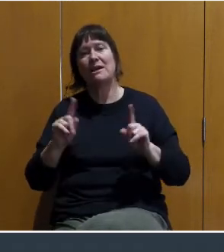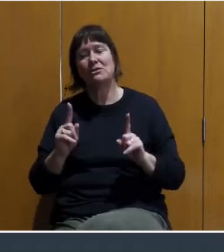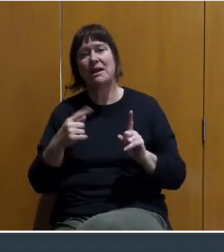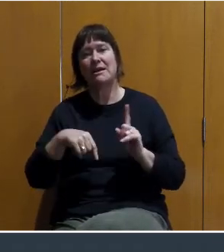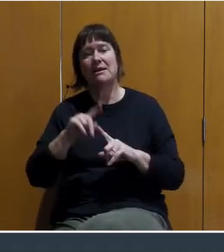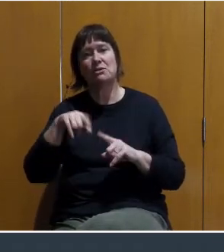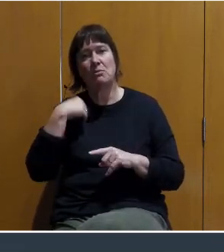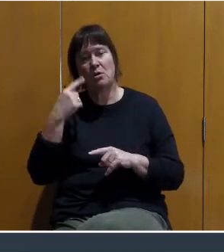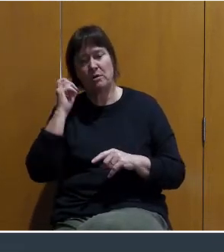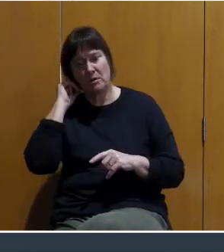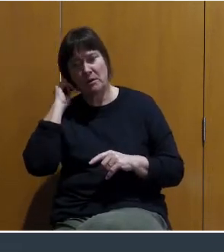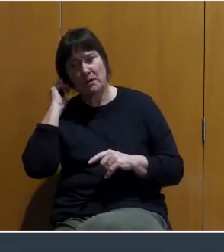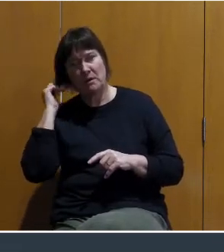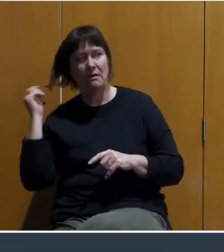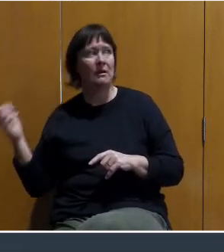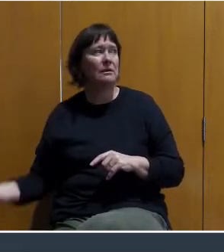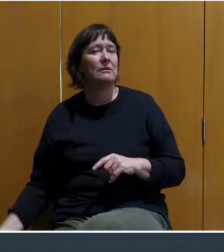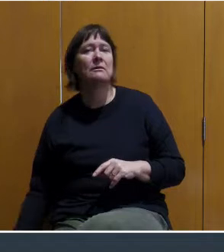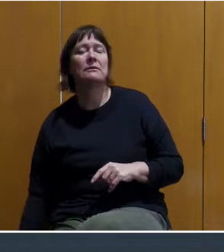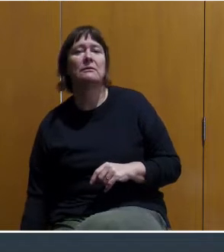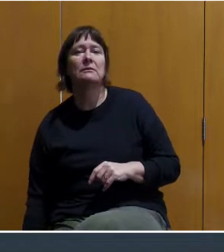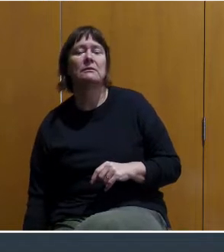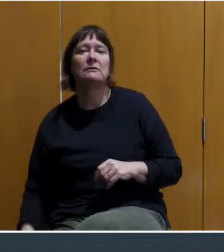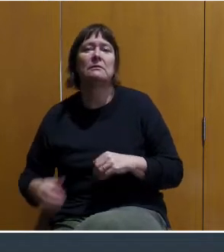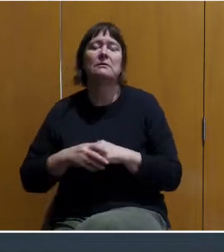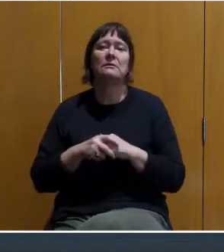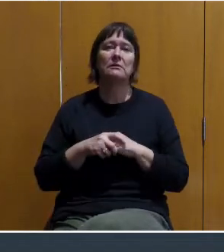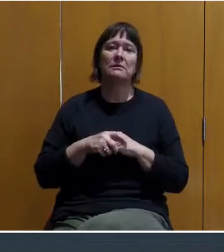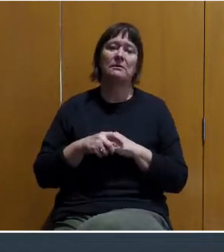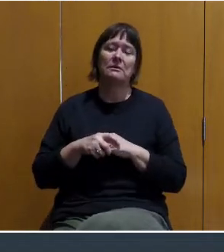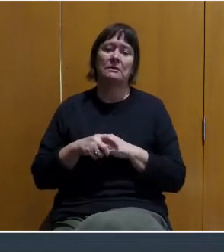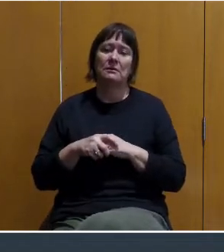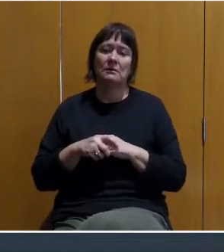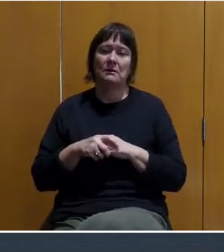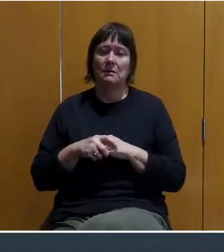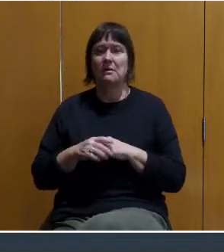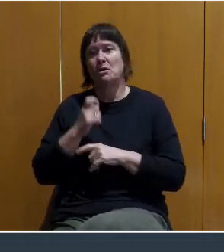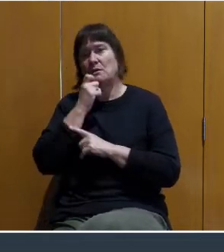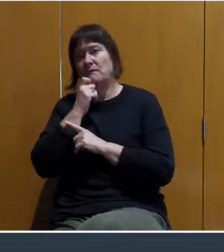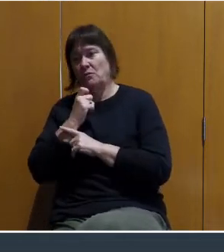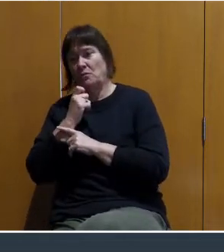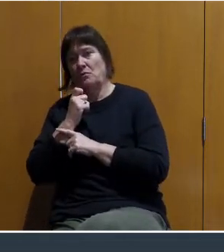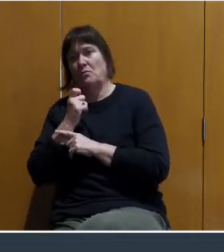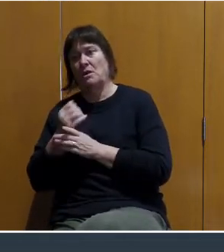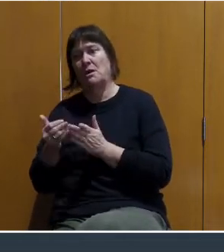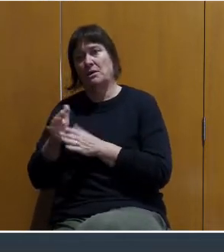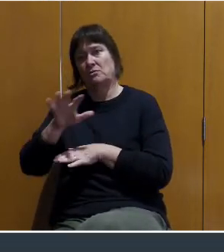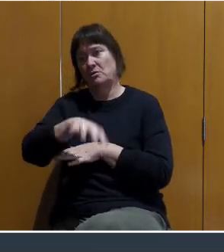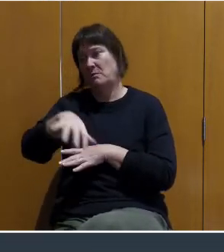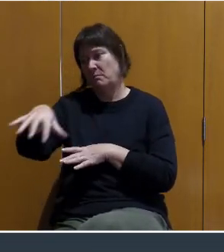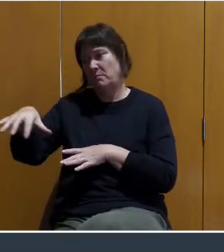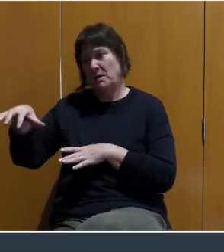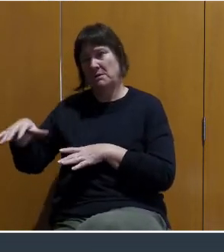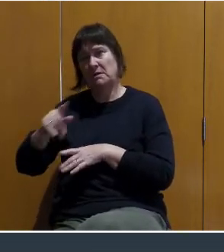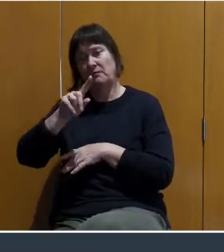Just turning your minds to only the handful of extra places for prohibitions or dog exercise areas that were in the consultation